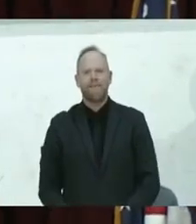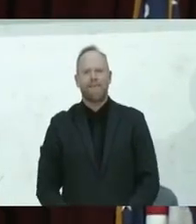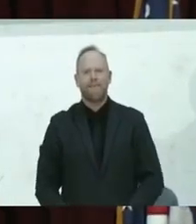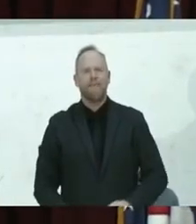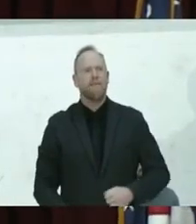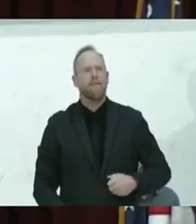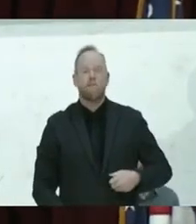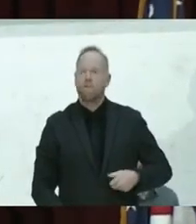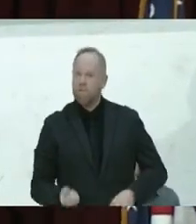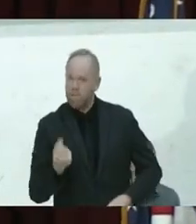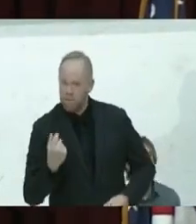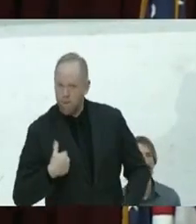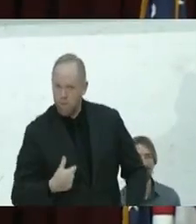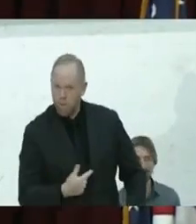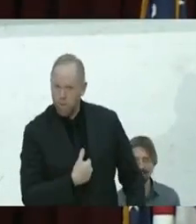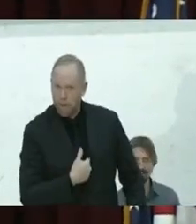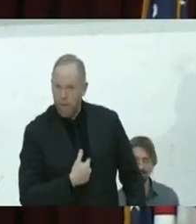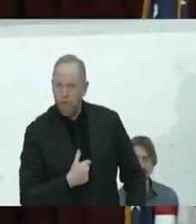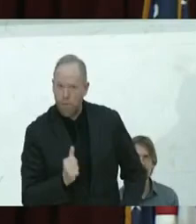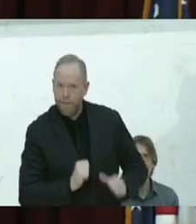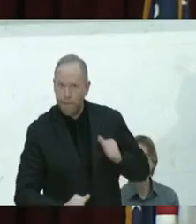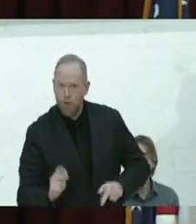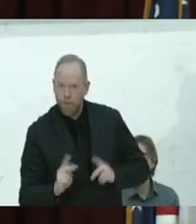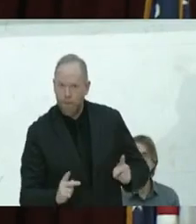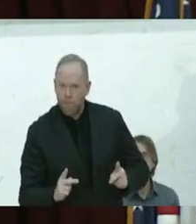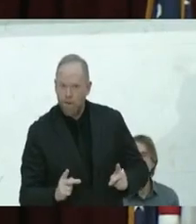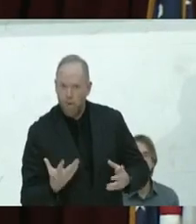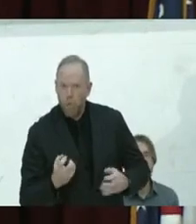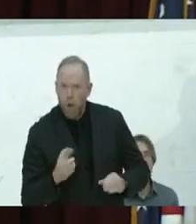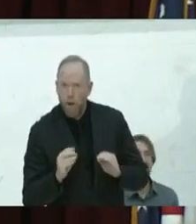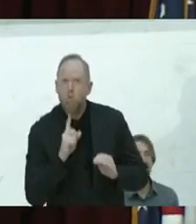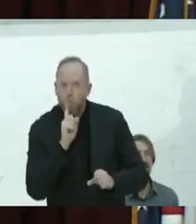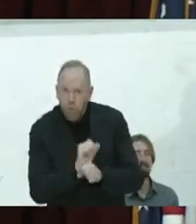We're theater people, so we like to get a little more into it. One more for me, y'all.